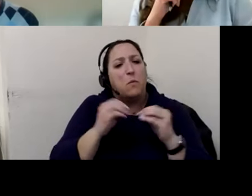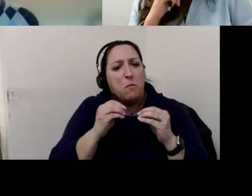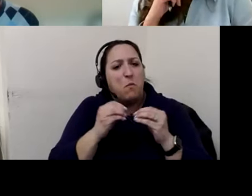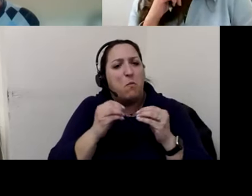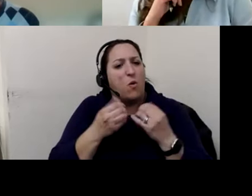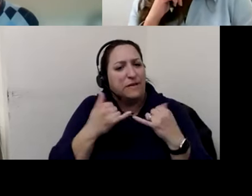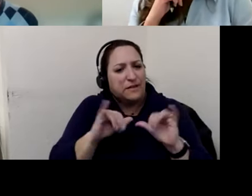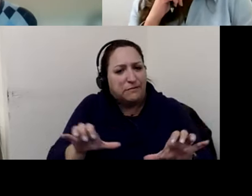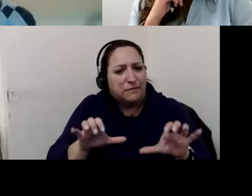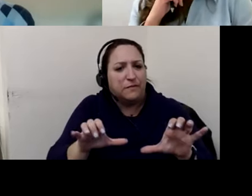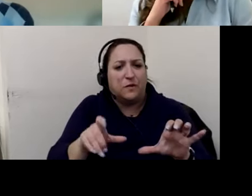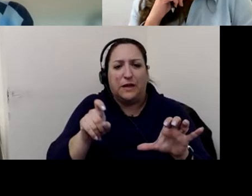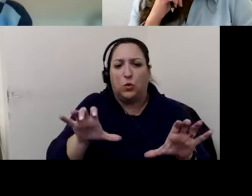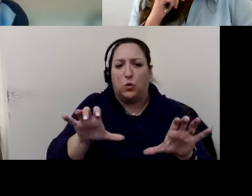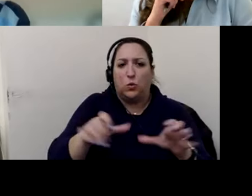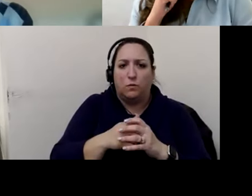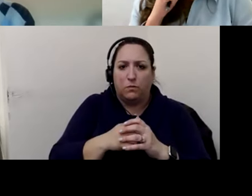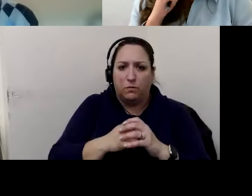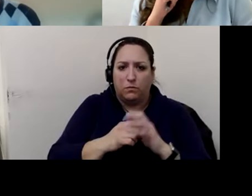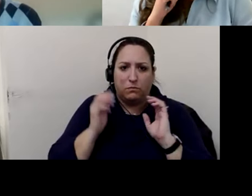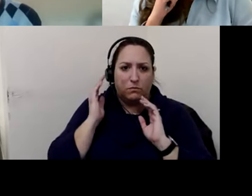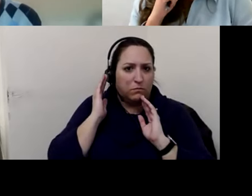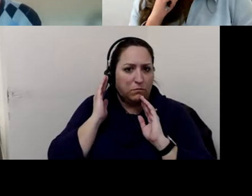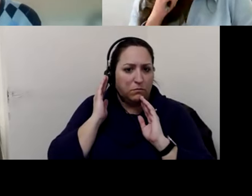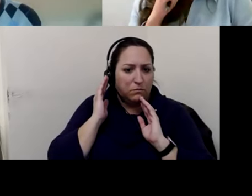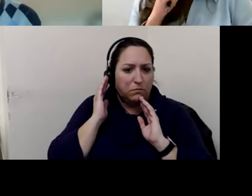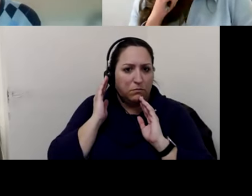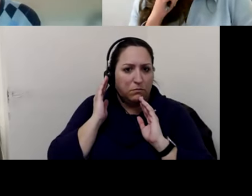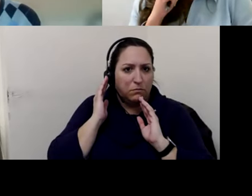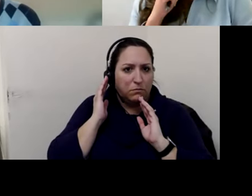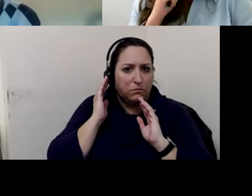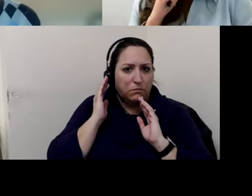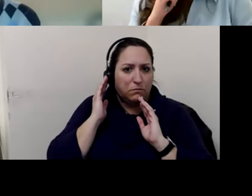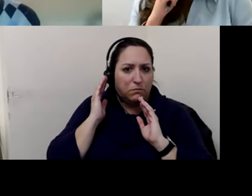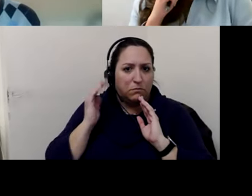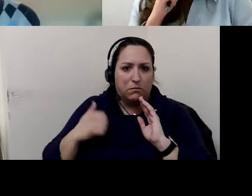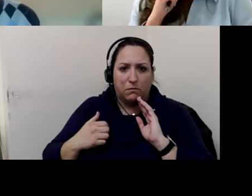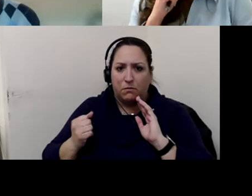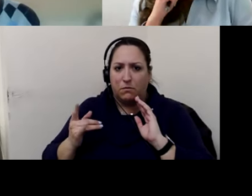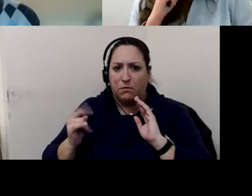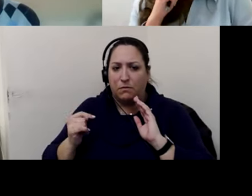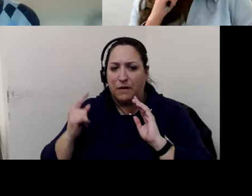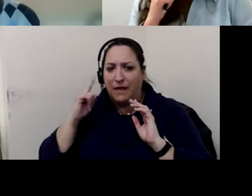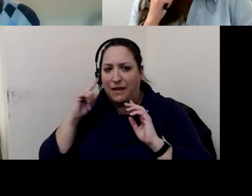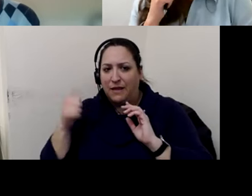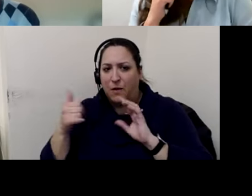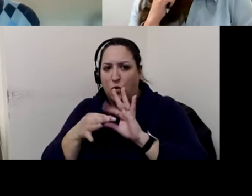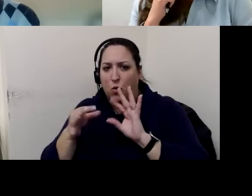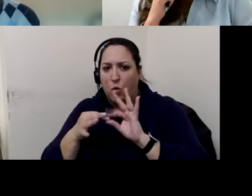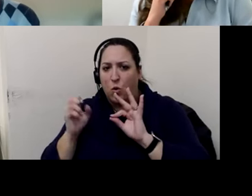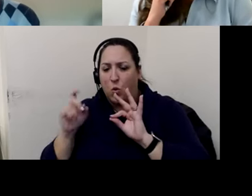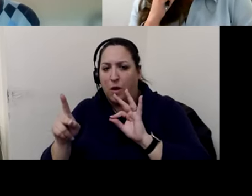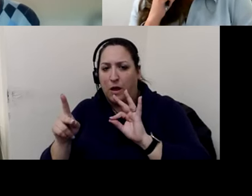inaction." Say it again, please. I got it, I think. Okay.